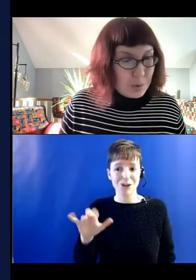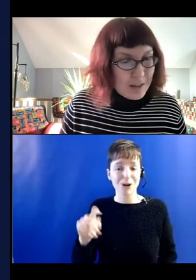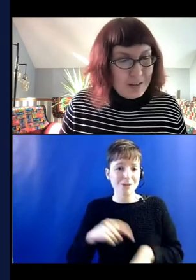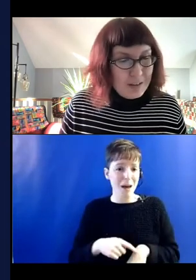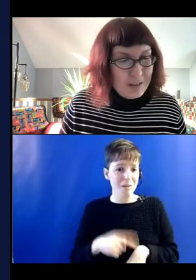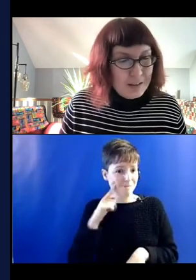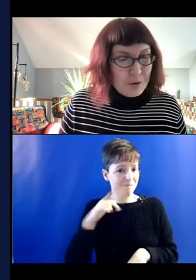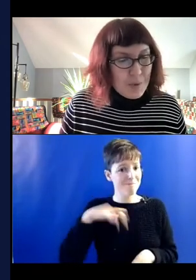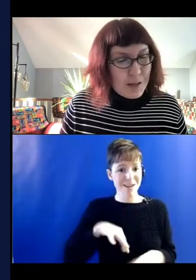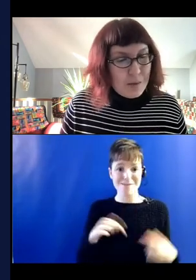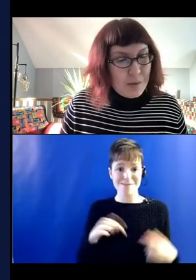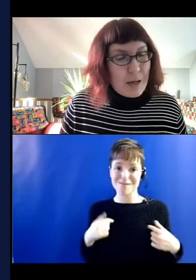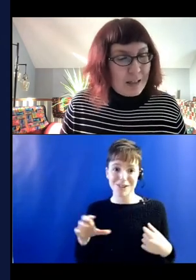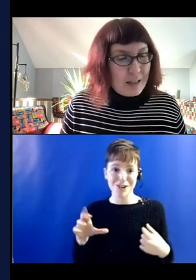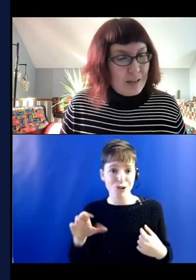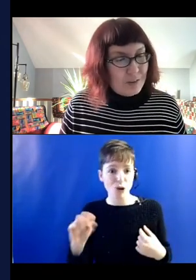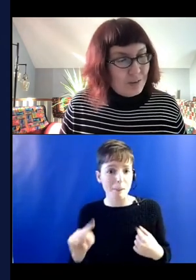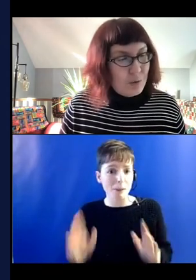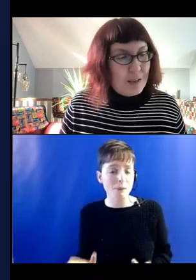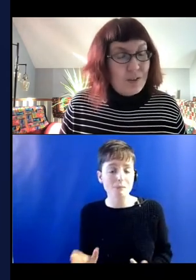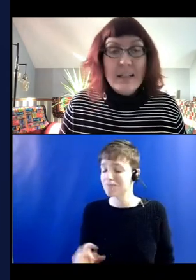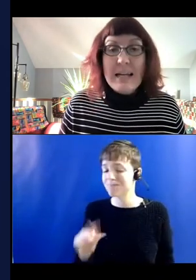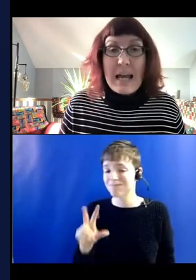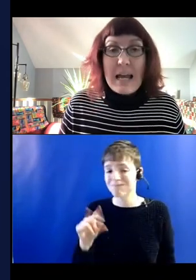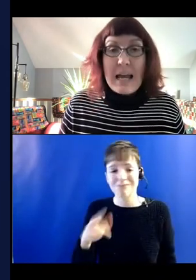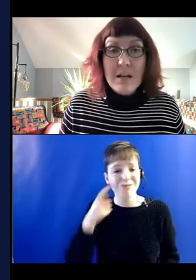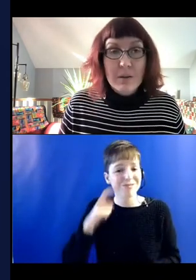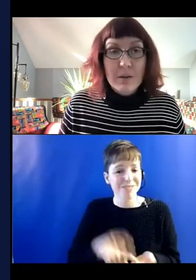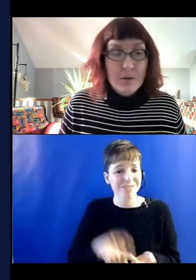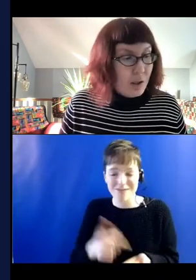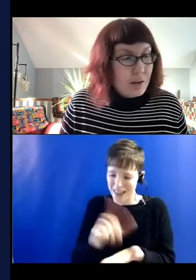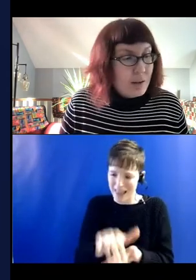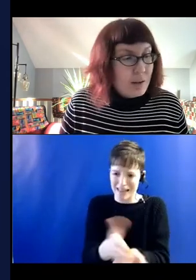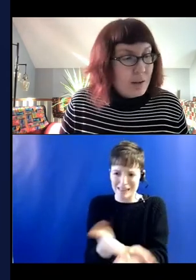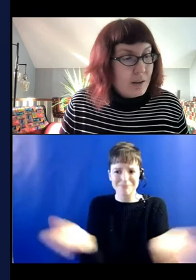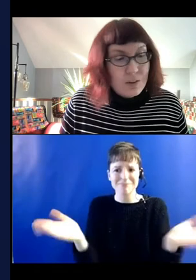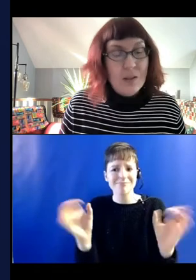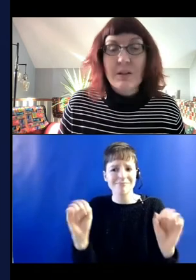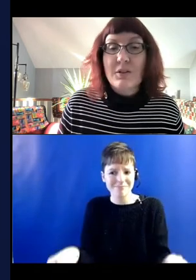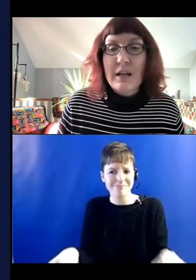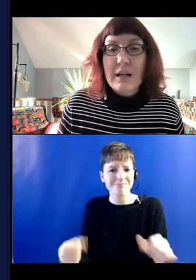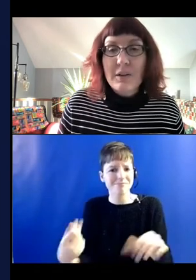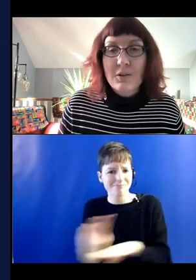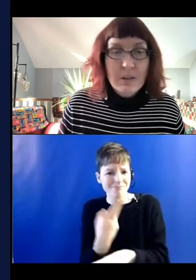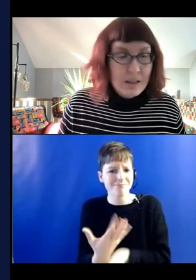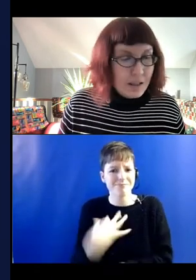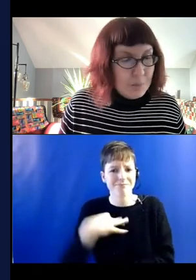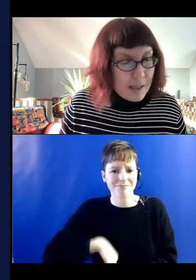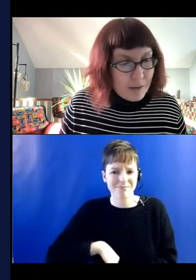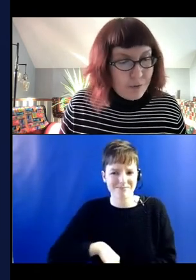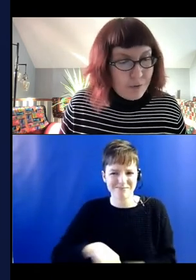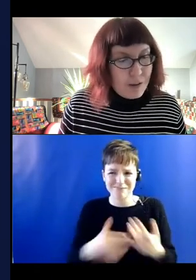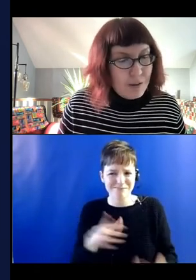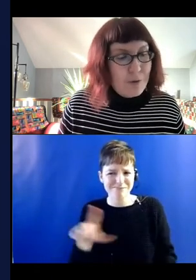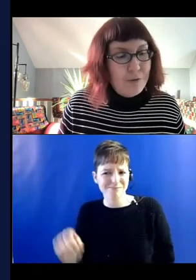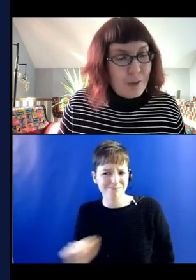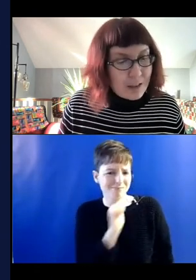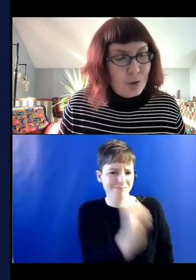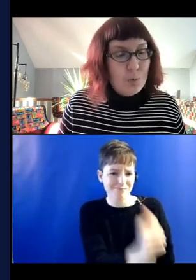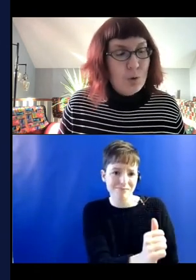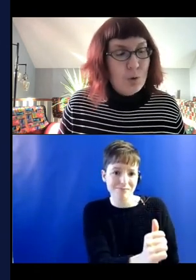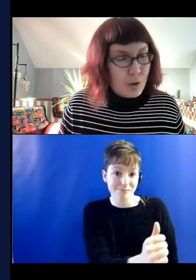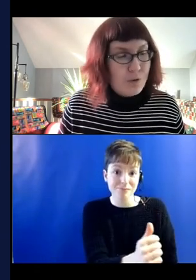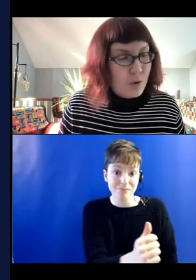or rather, crip time recognizes the ways that anyone, regardless of disability status, can benefit from